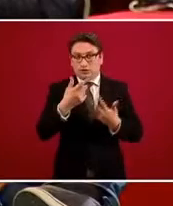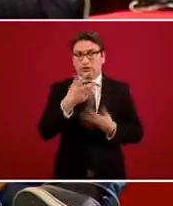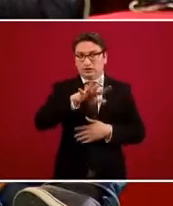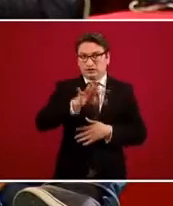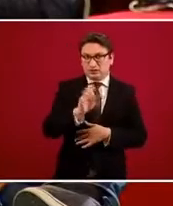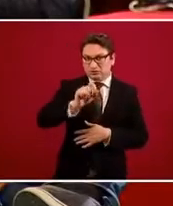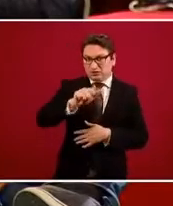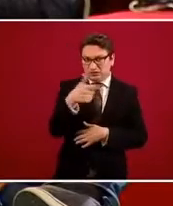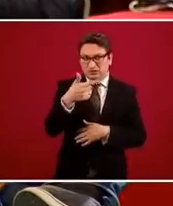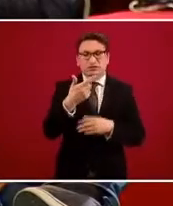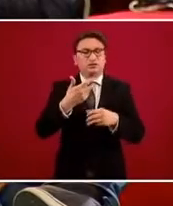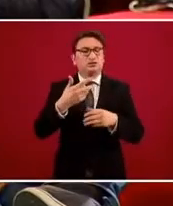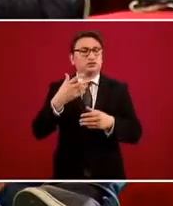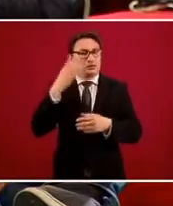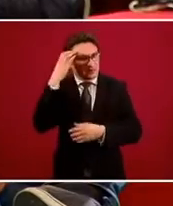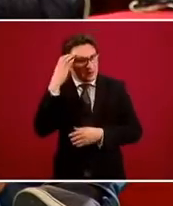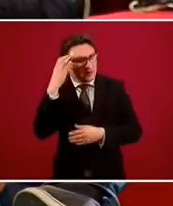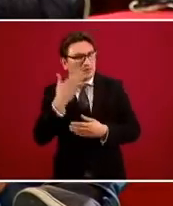correct?